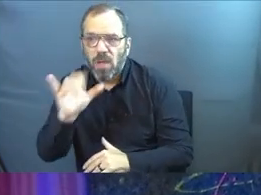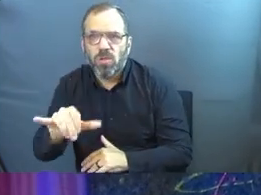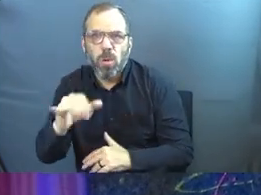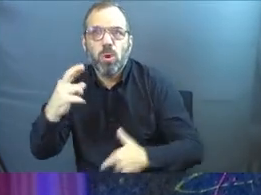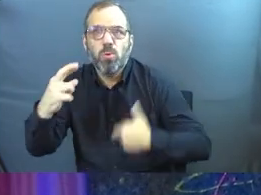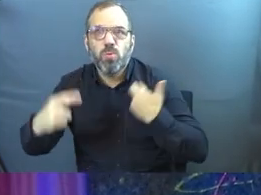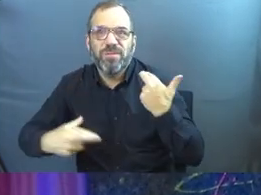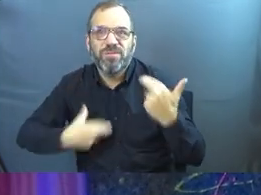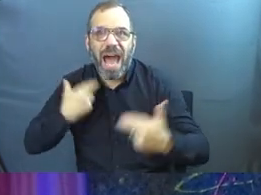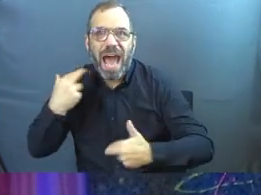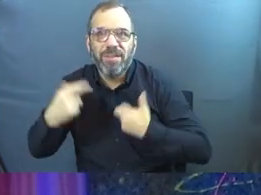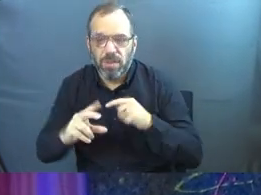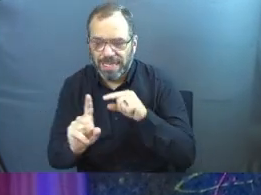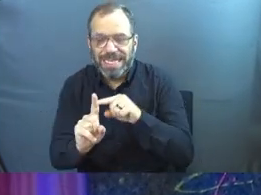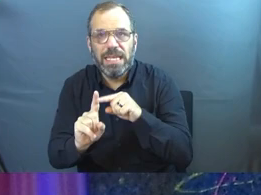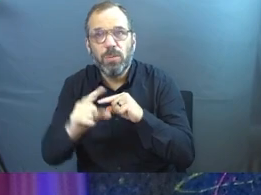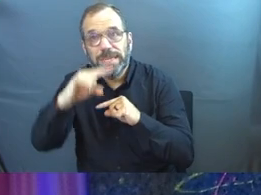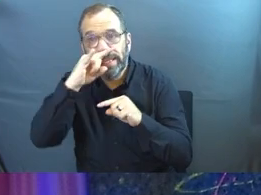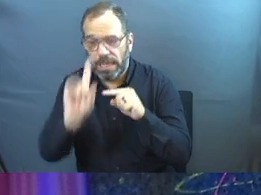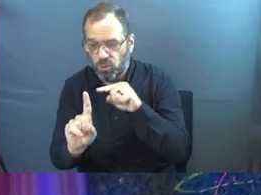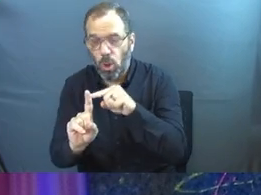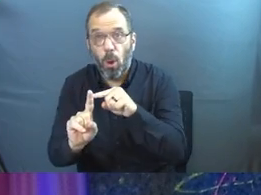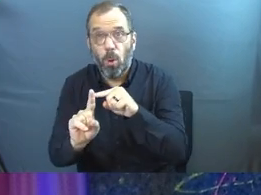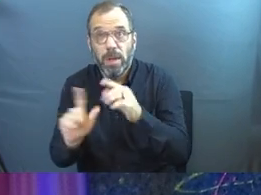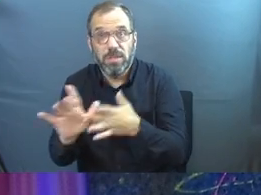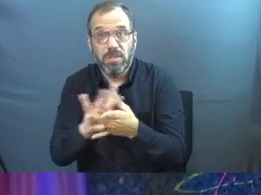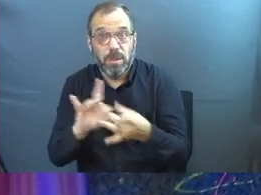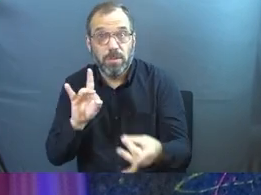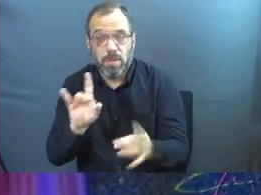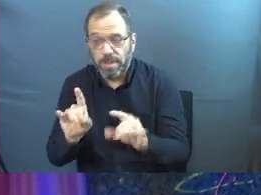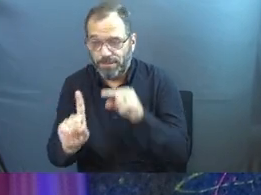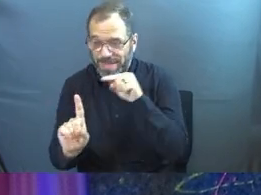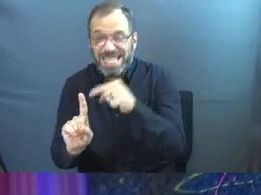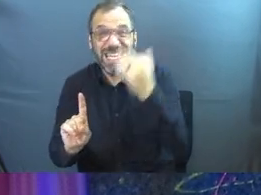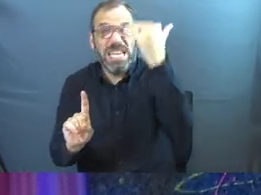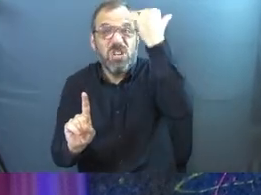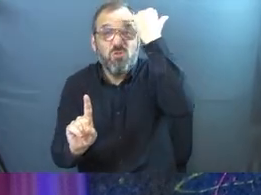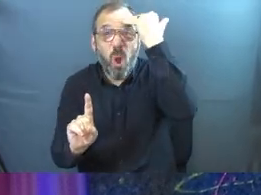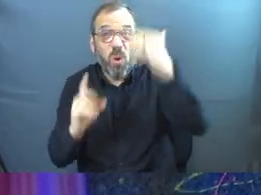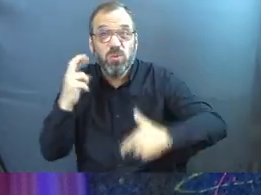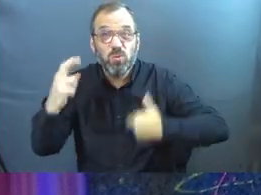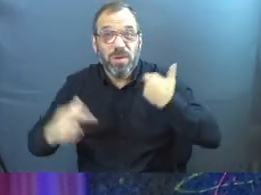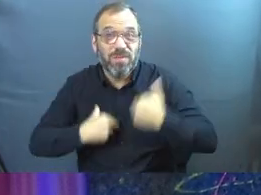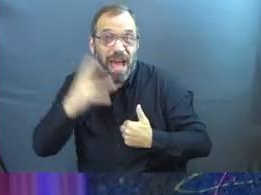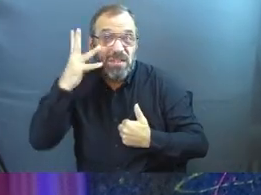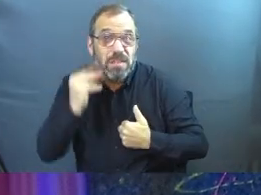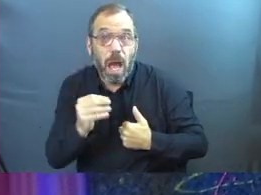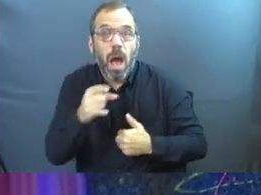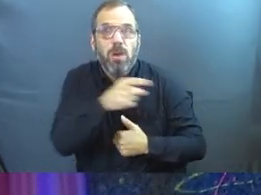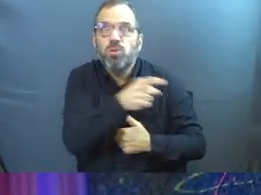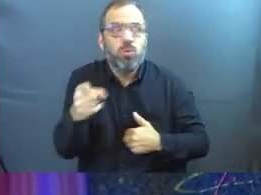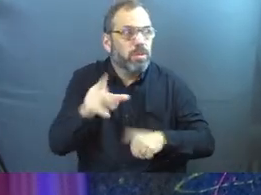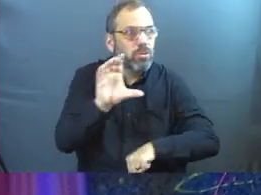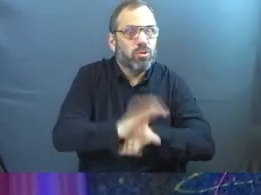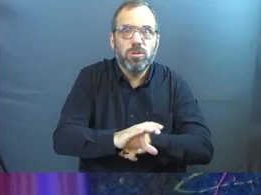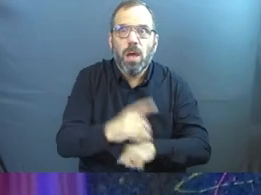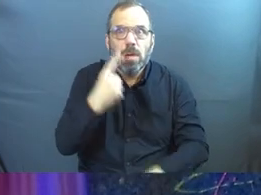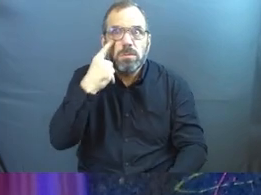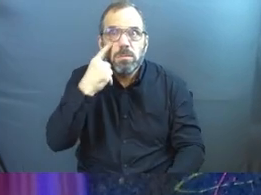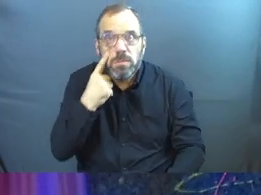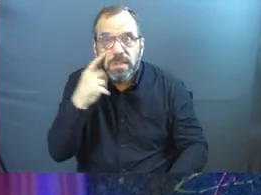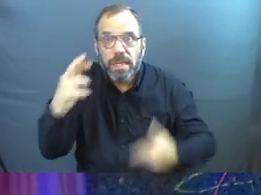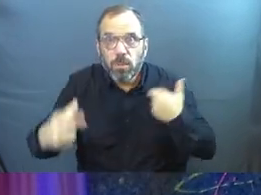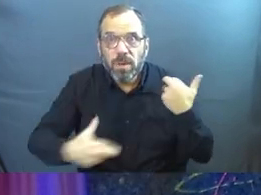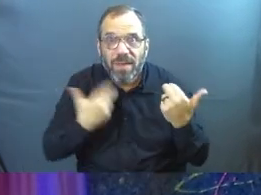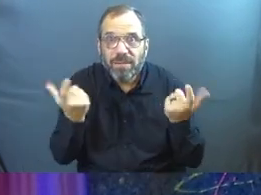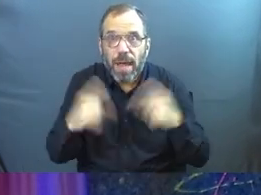those revivals. So he's a guy, spiritually speaking, he knows what revival looks like. Some of you here, you've seen